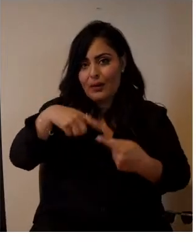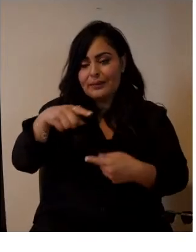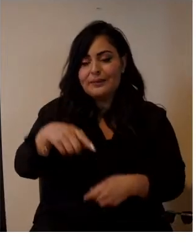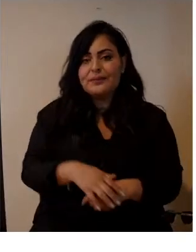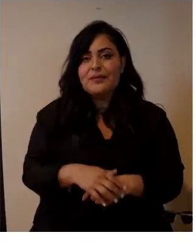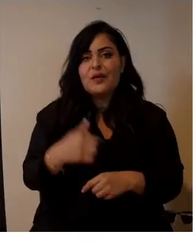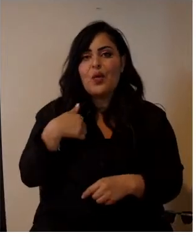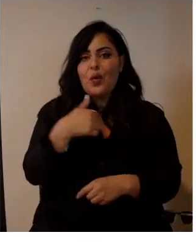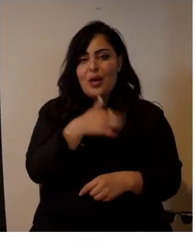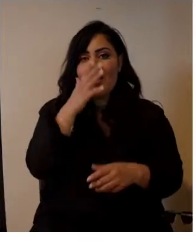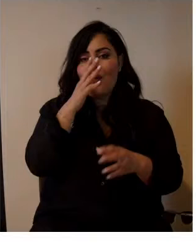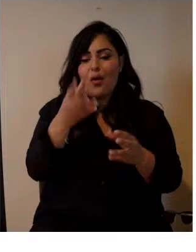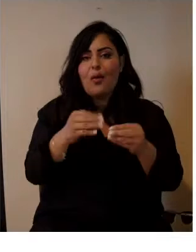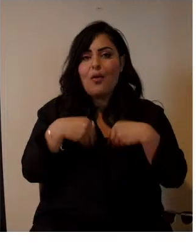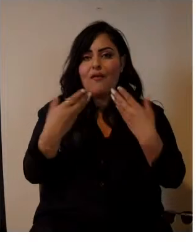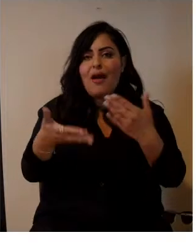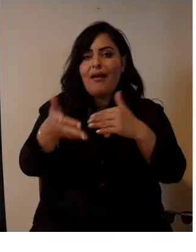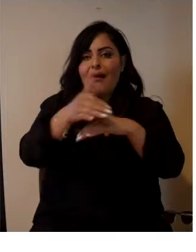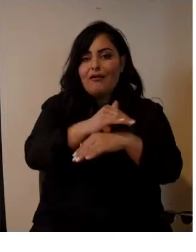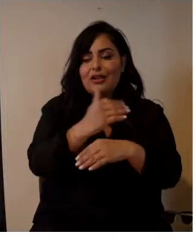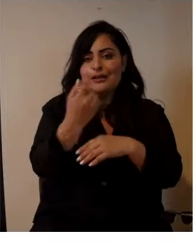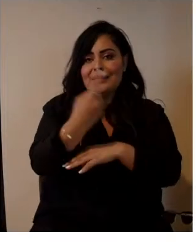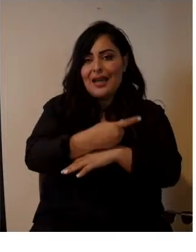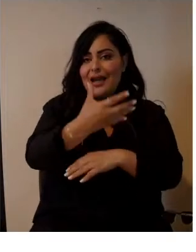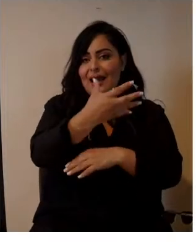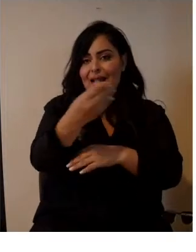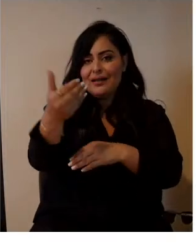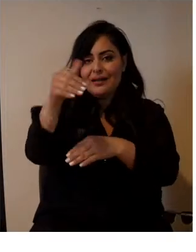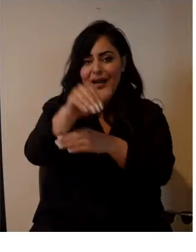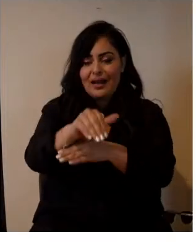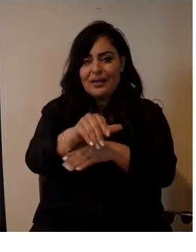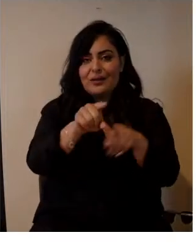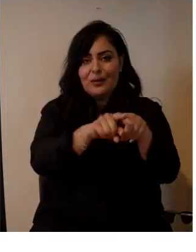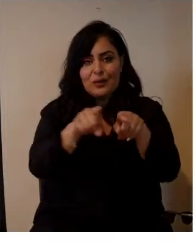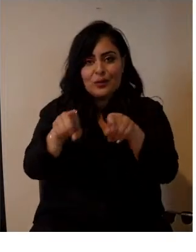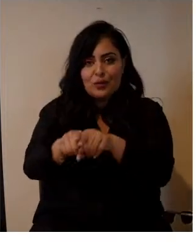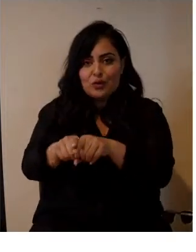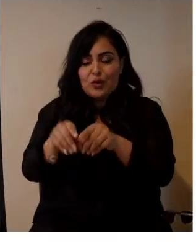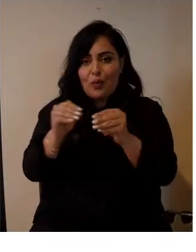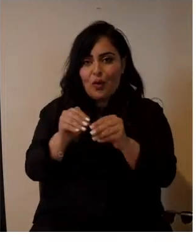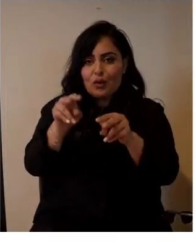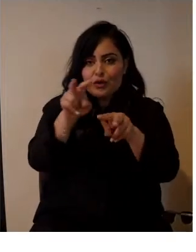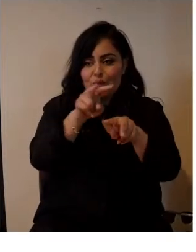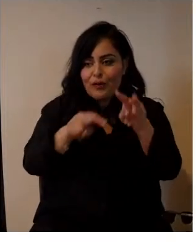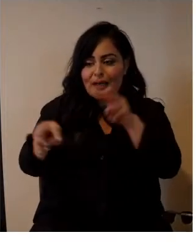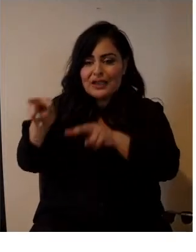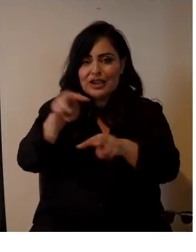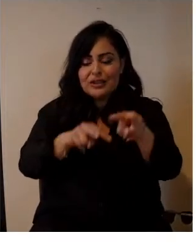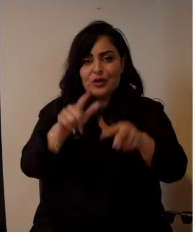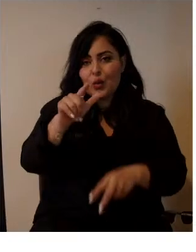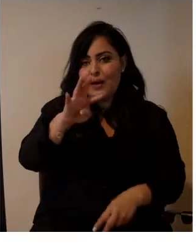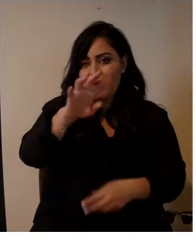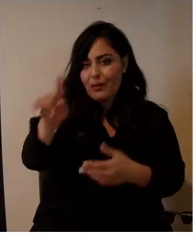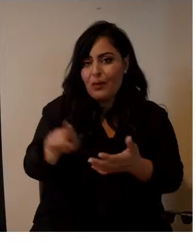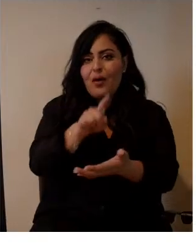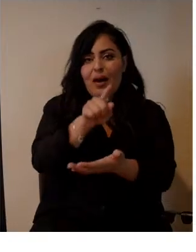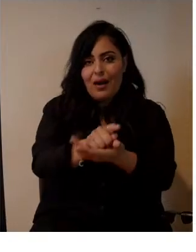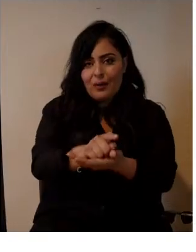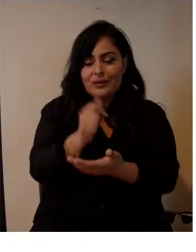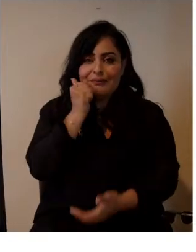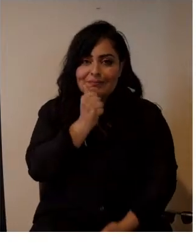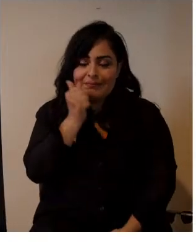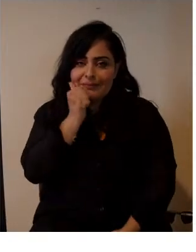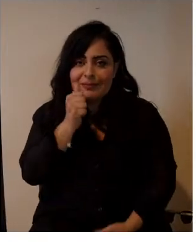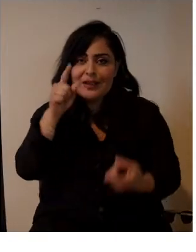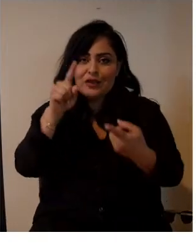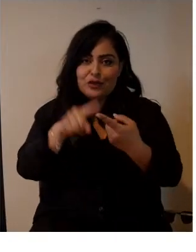So that'll provide coverage during the day and at the night. And along with that is our line supervision is also 24 hours a day throughout the duration of